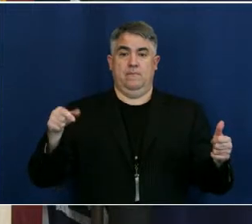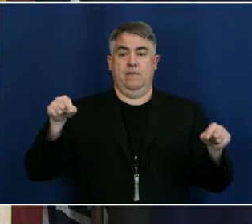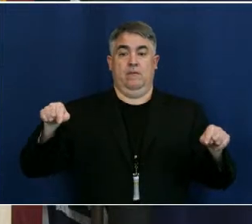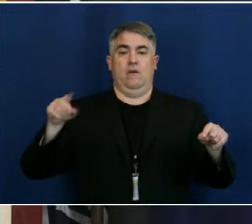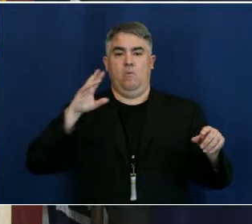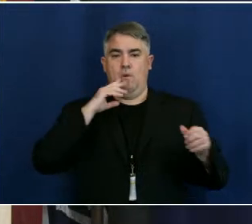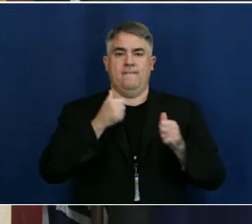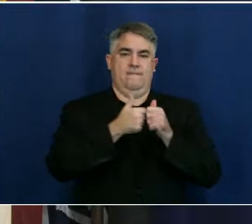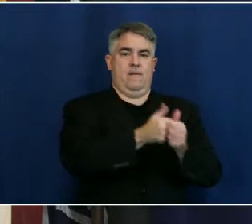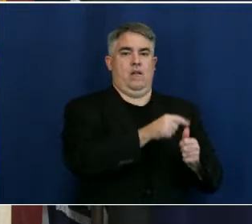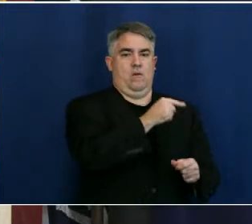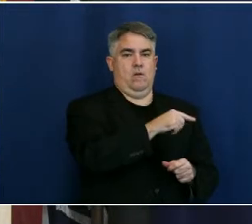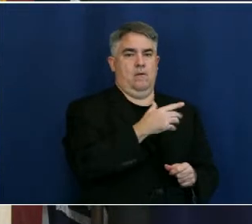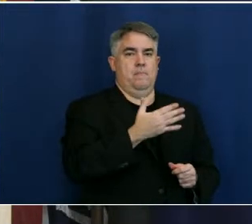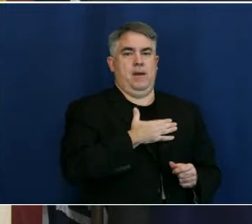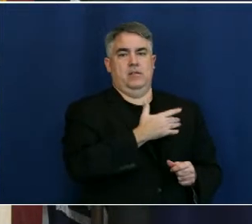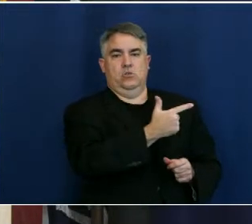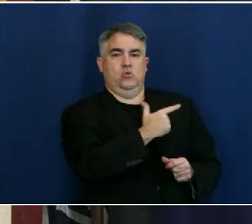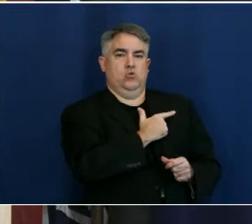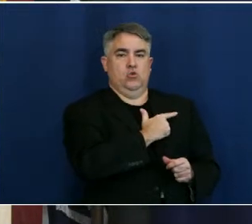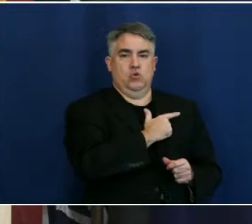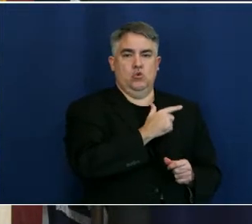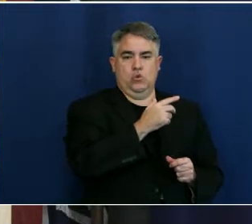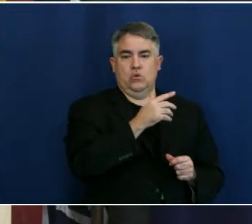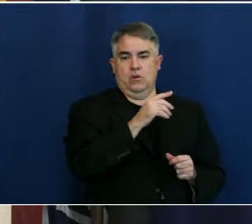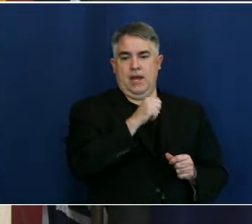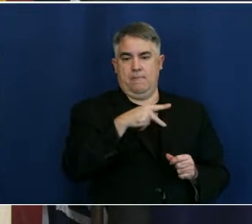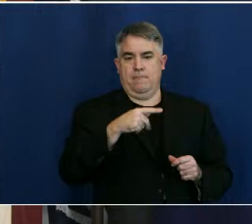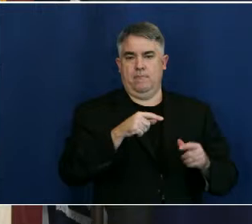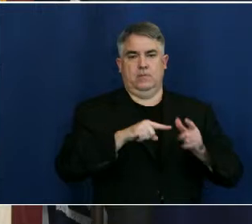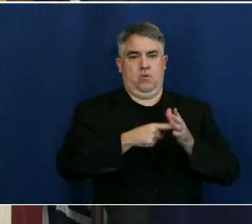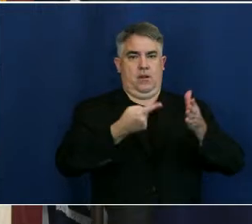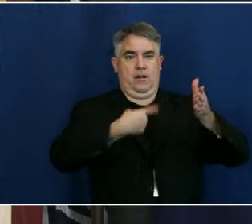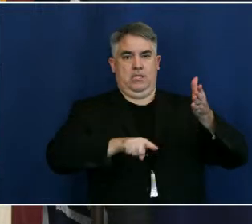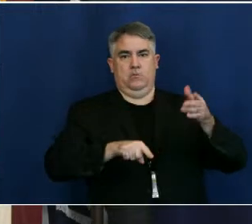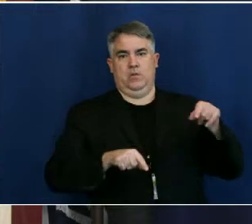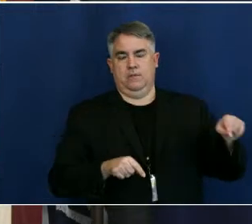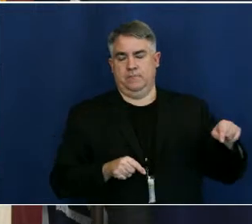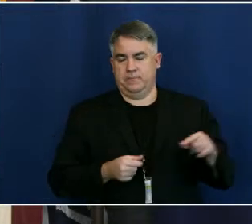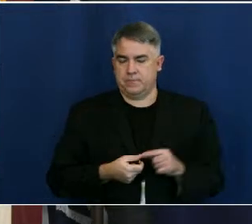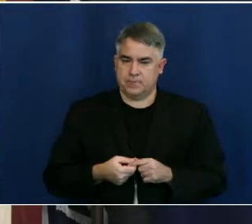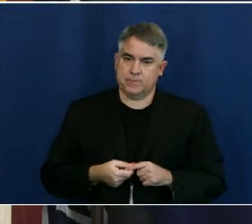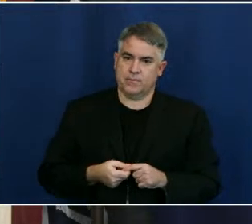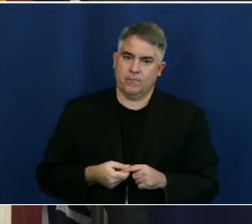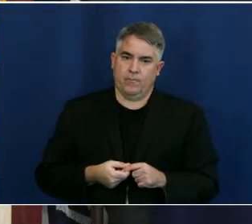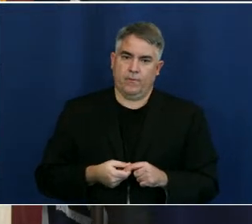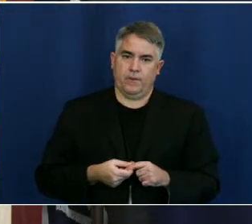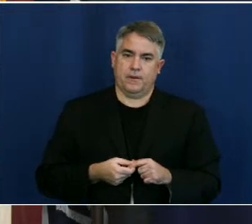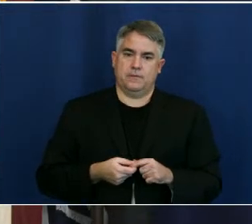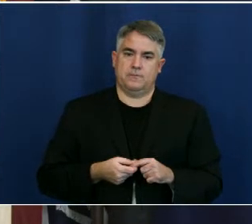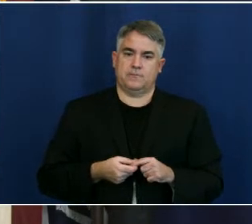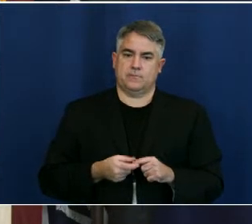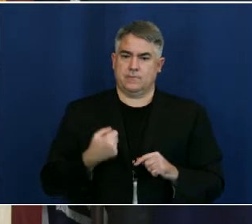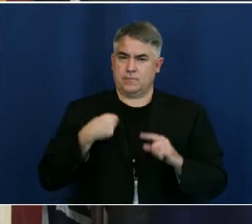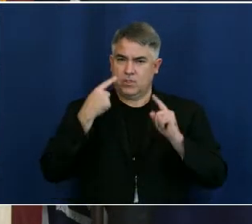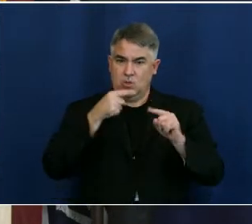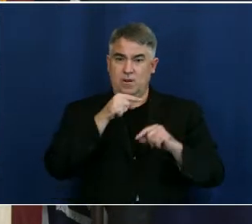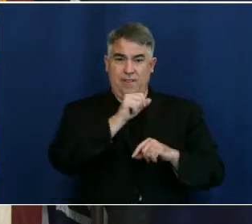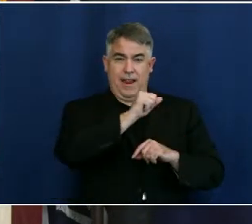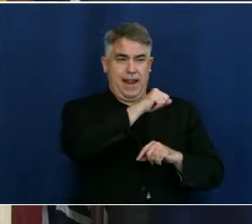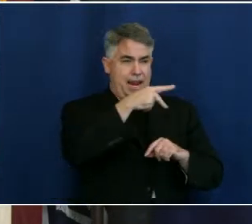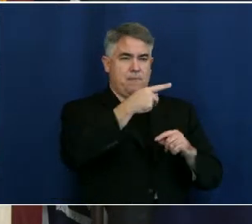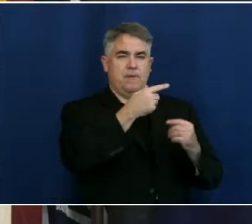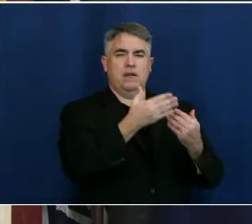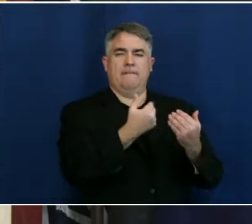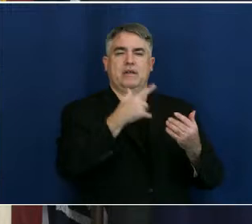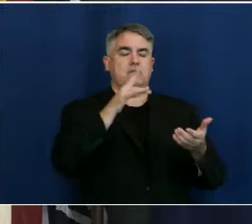week. Again, every appointment is being filled, and so we want to make it as convenient as possible. And we know it's frustrating. I